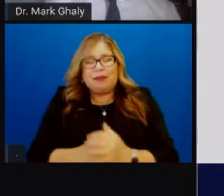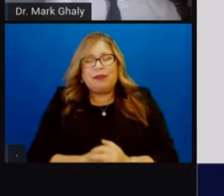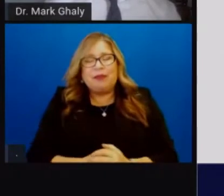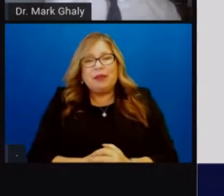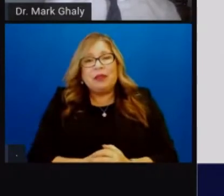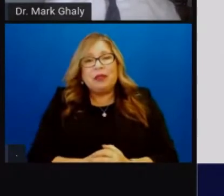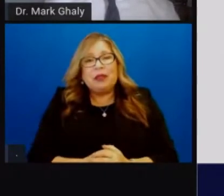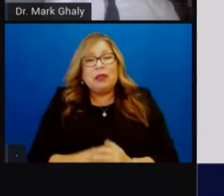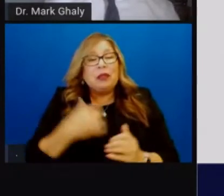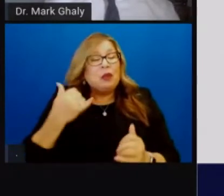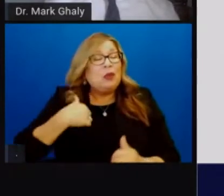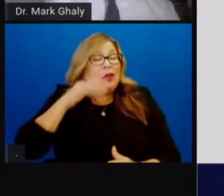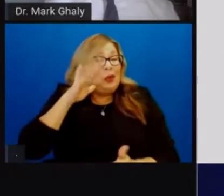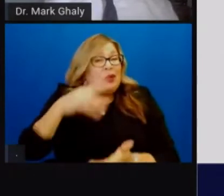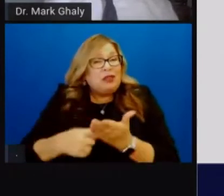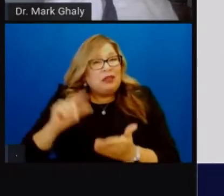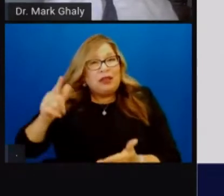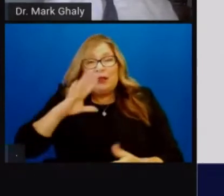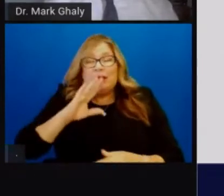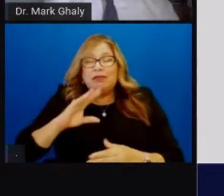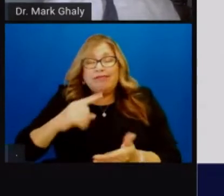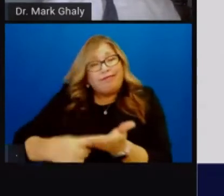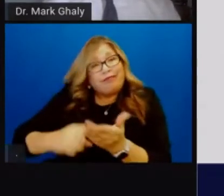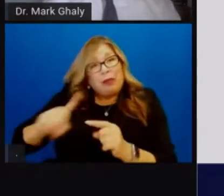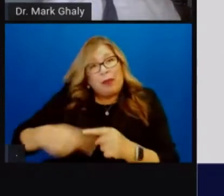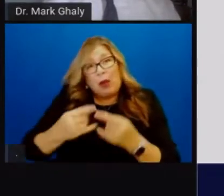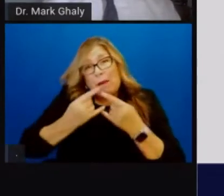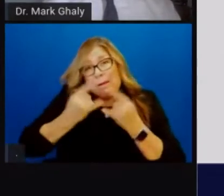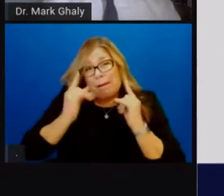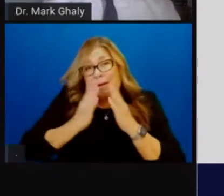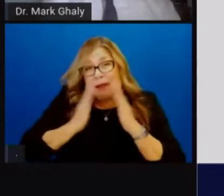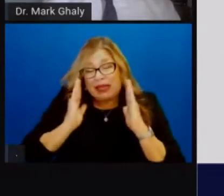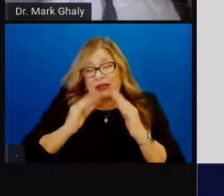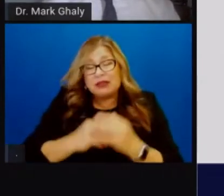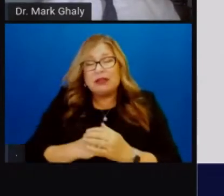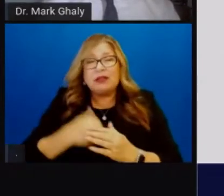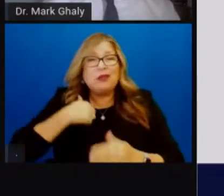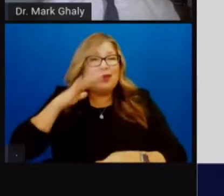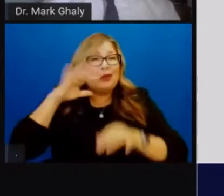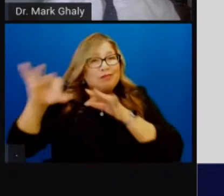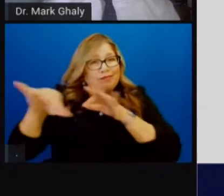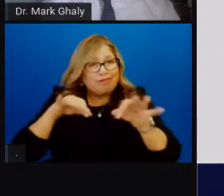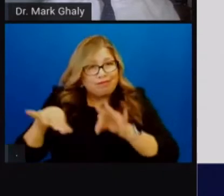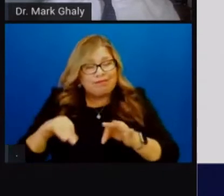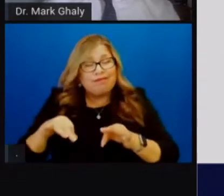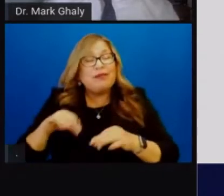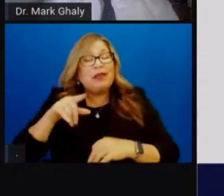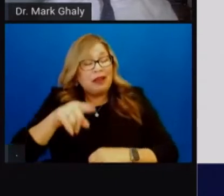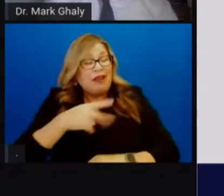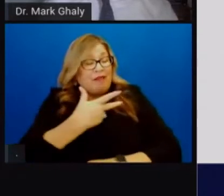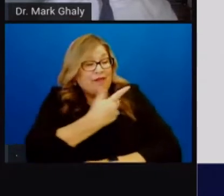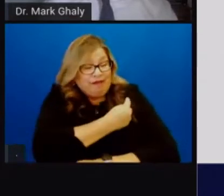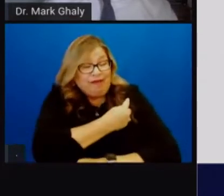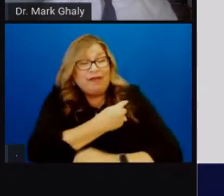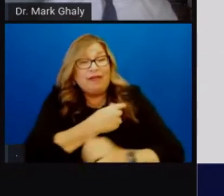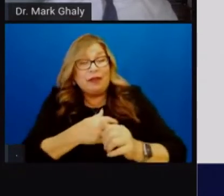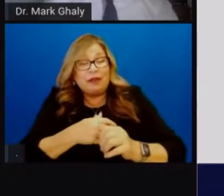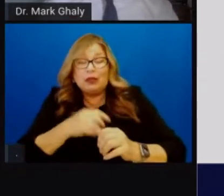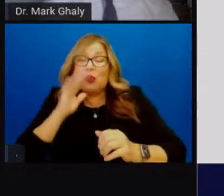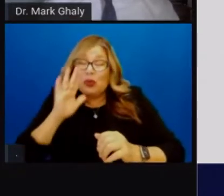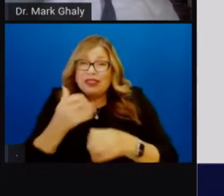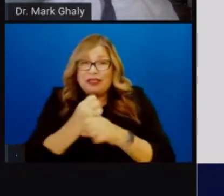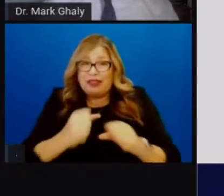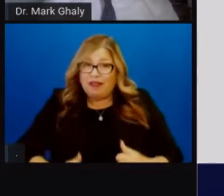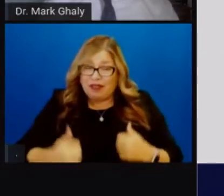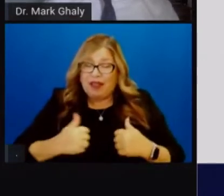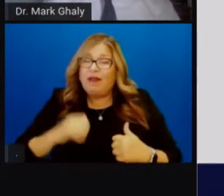to remind folks of the strength and the benefits of vaccines, that they do save lives, that they do reduce transmission,